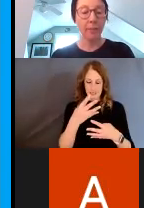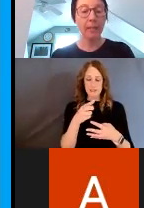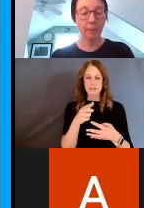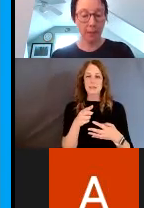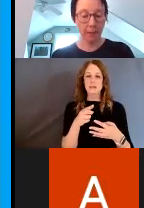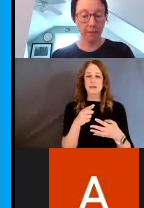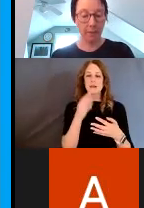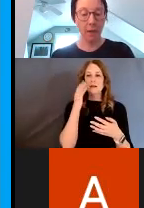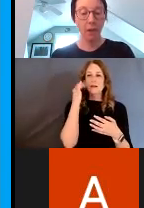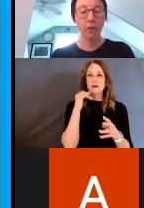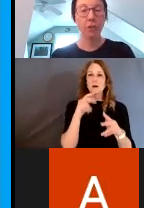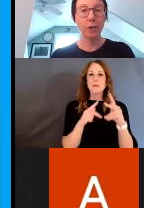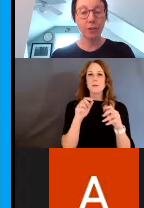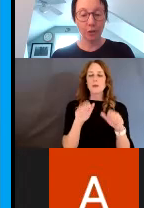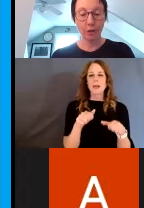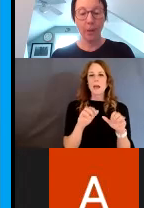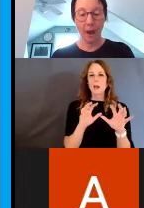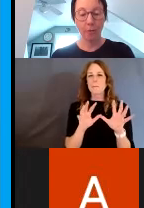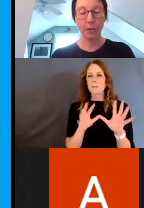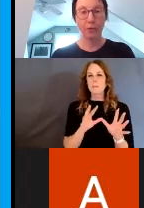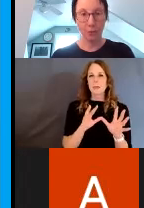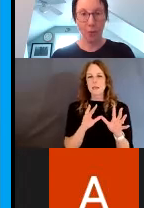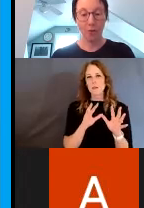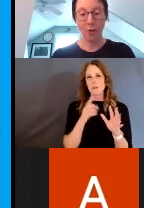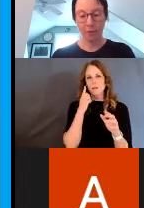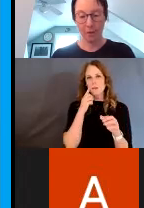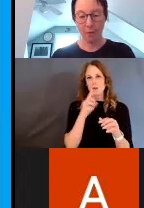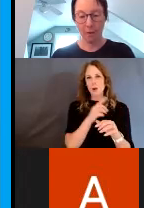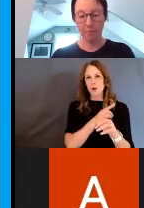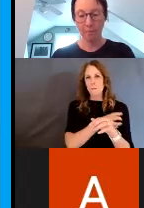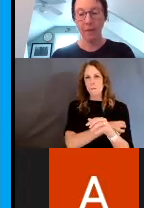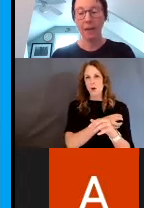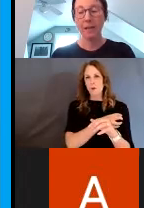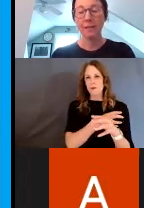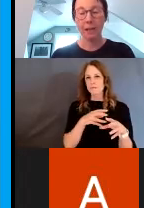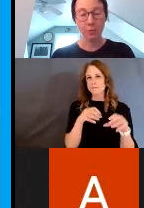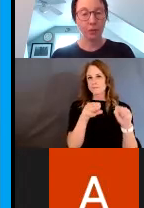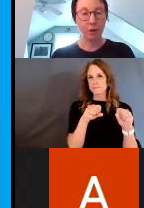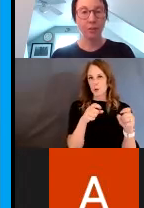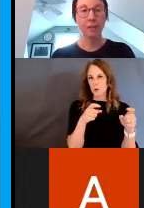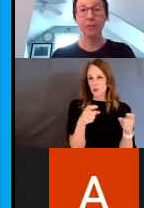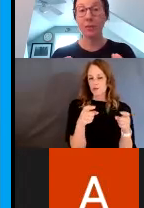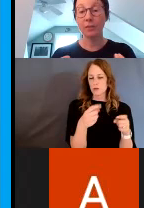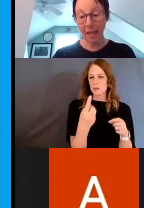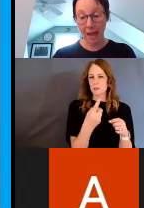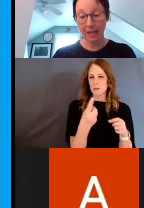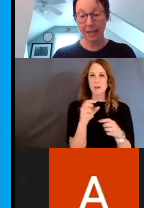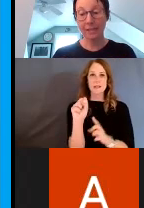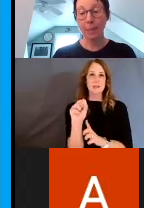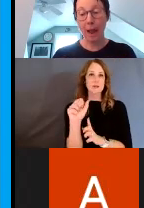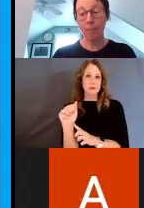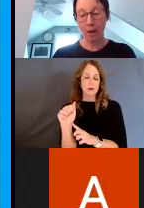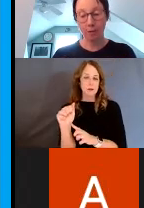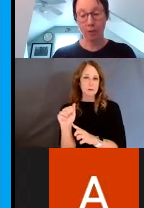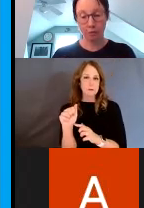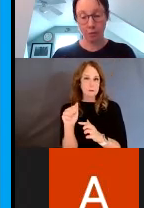people can manipulate them to exert power and control over someone. Sexual assault, as we have said,